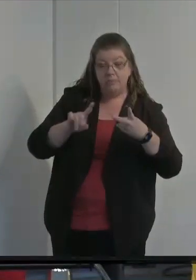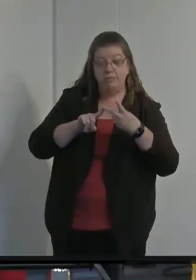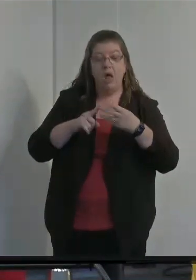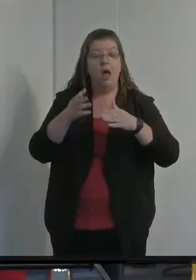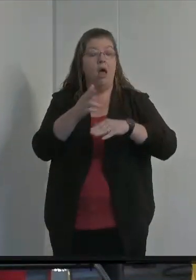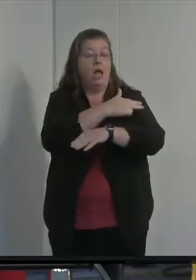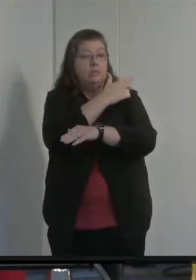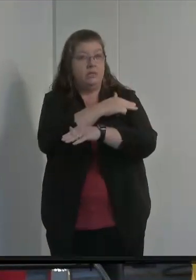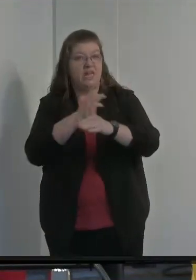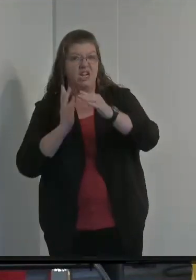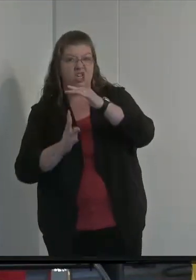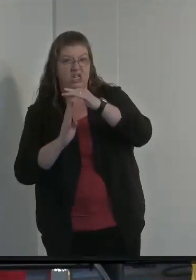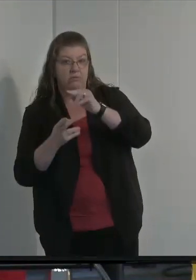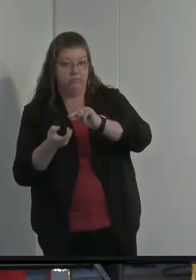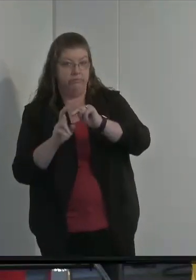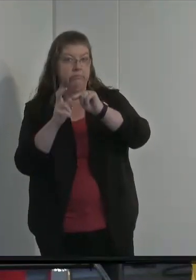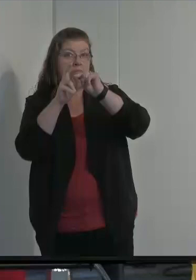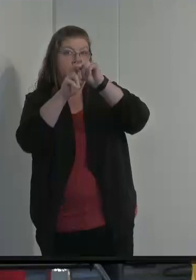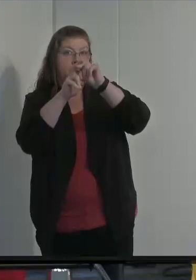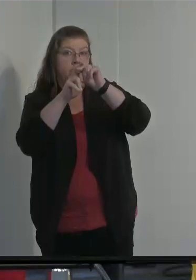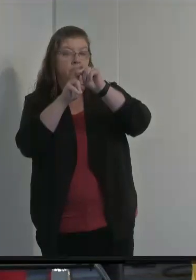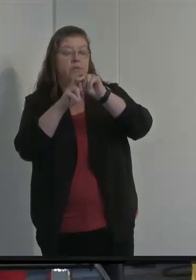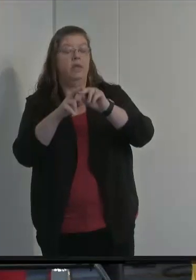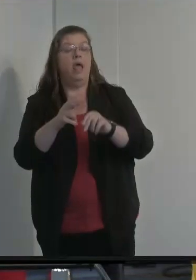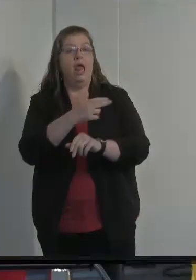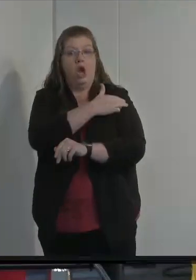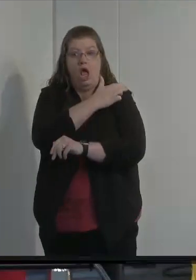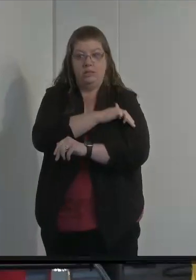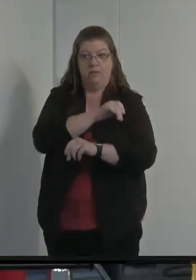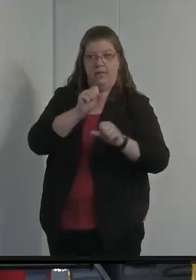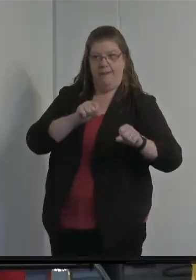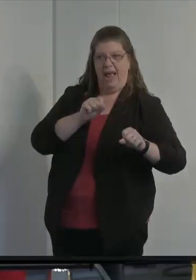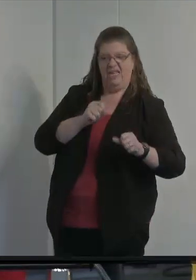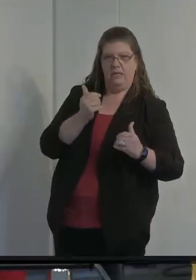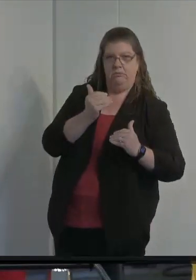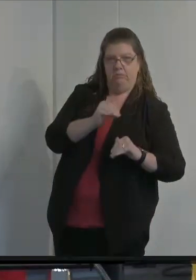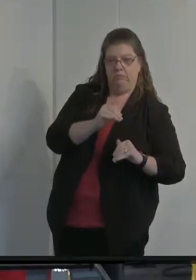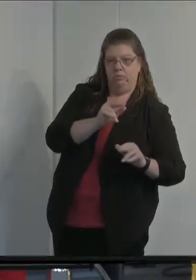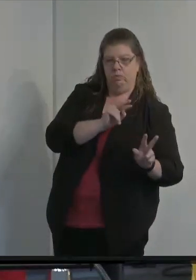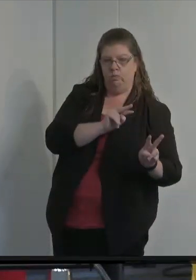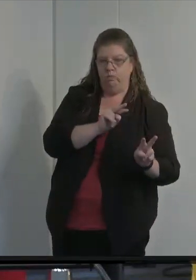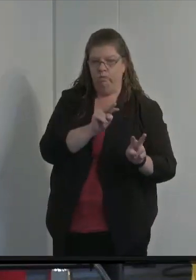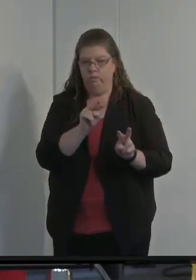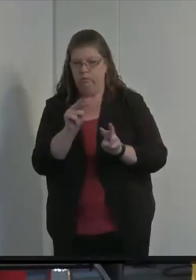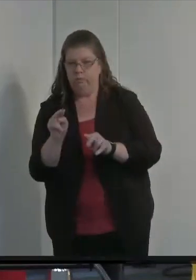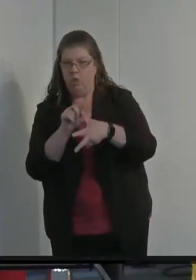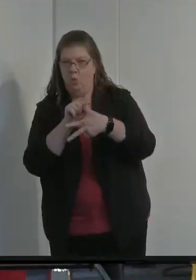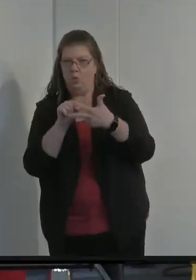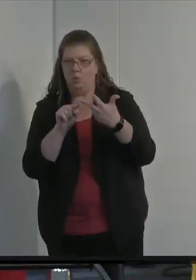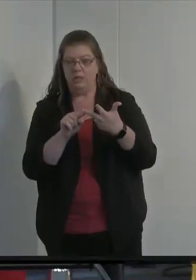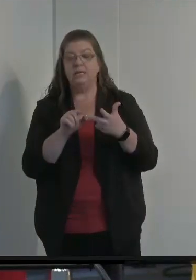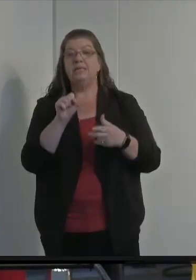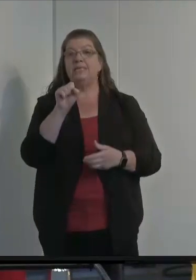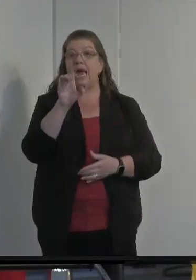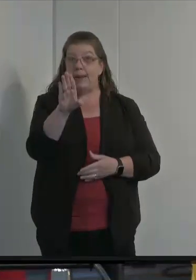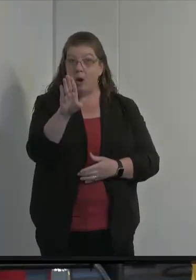hospitalization, and limited hospital capacity. Santa Barbara County has been on